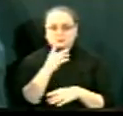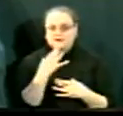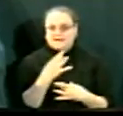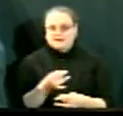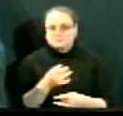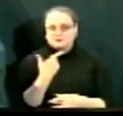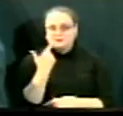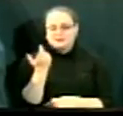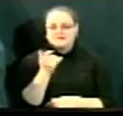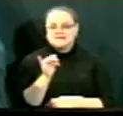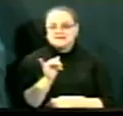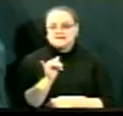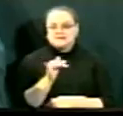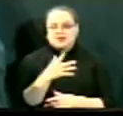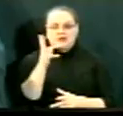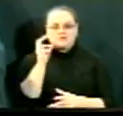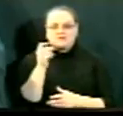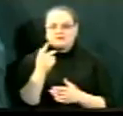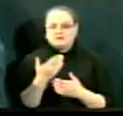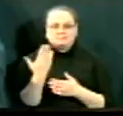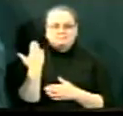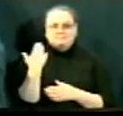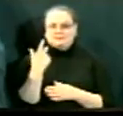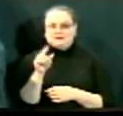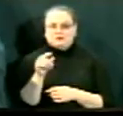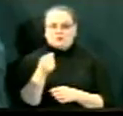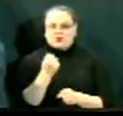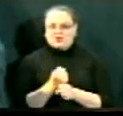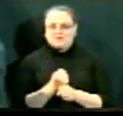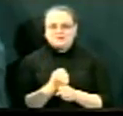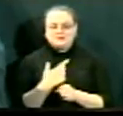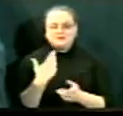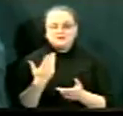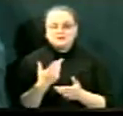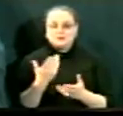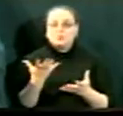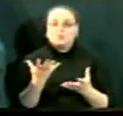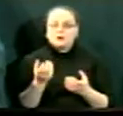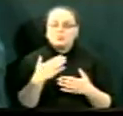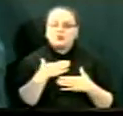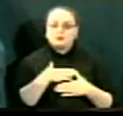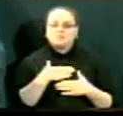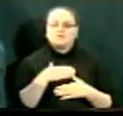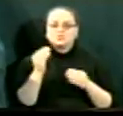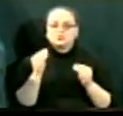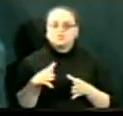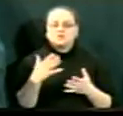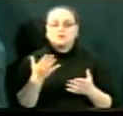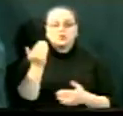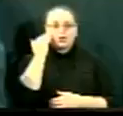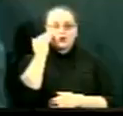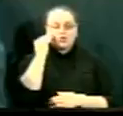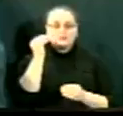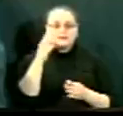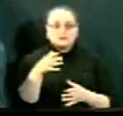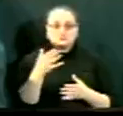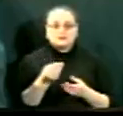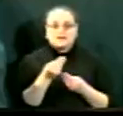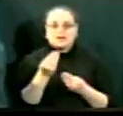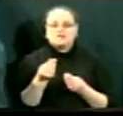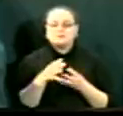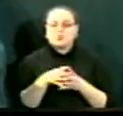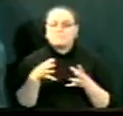interesting because it's the same things I've heard for the last 20 years, which is we want to appreciate the teachers. We know the teachers give so